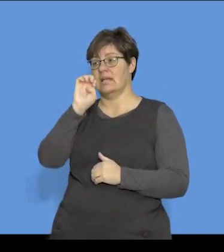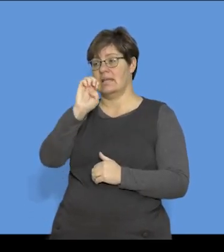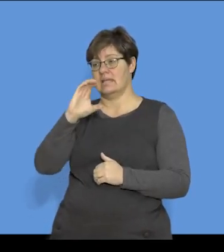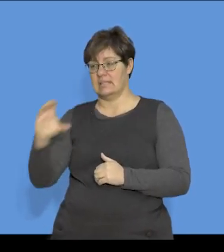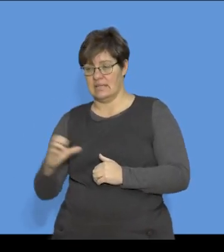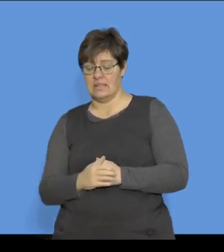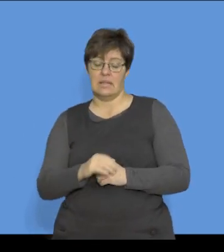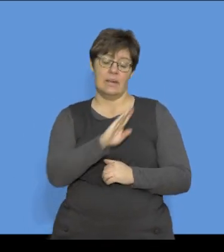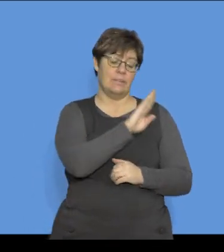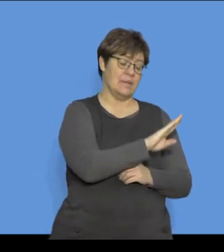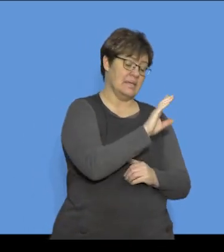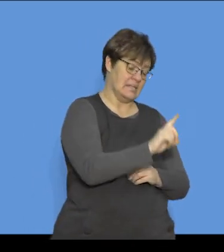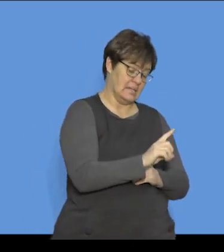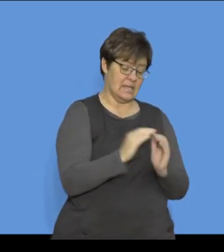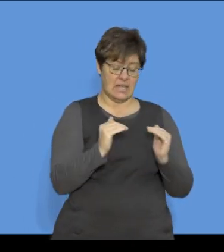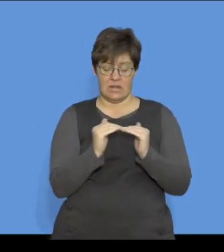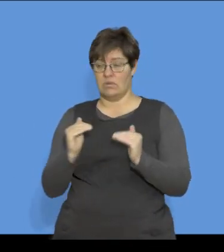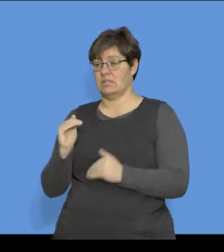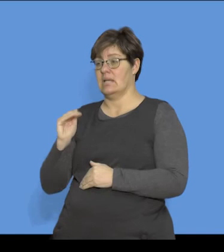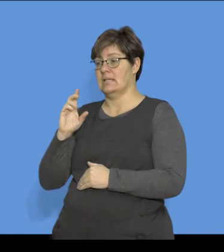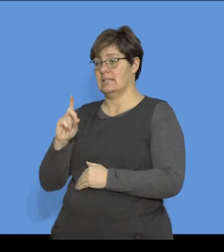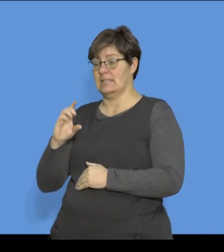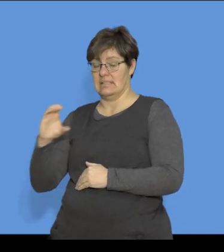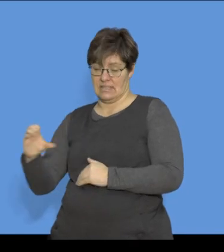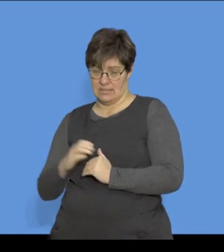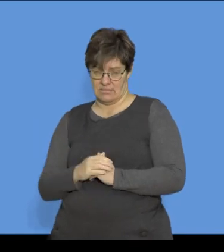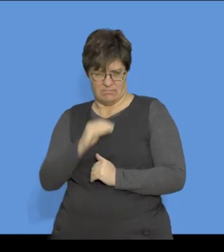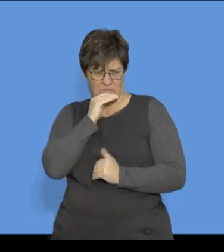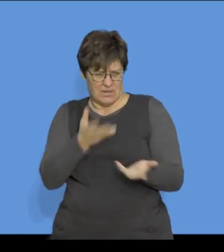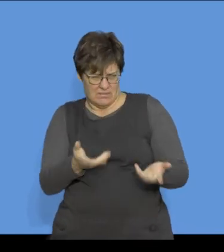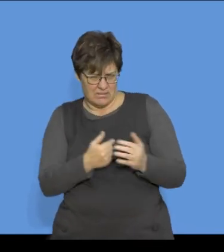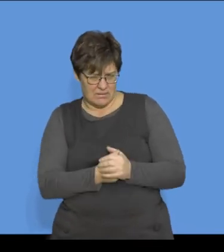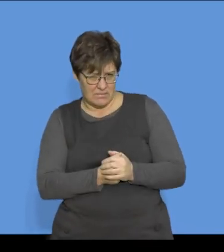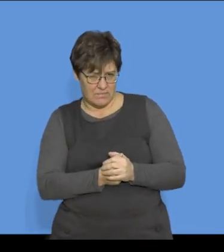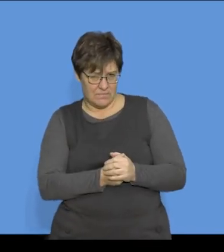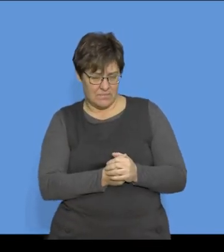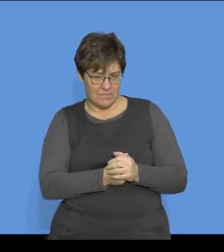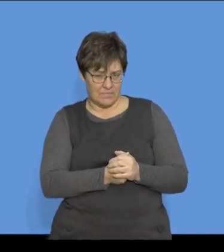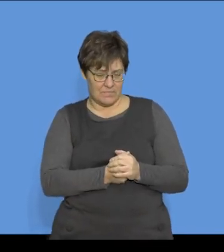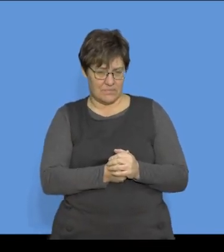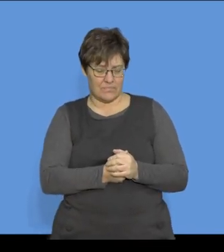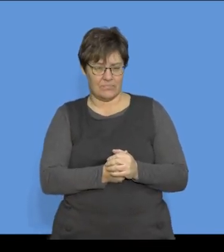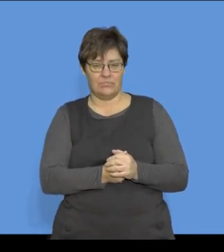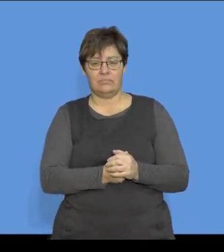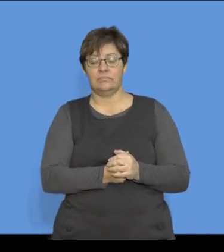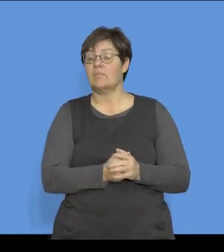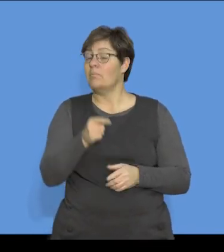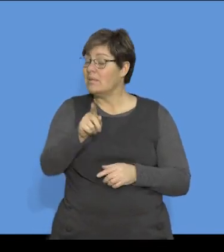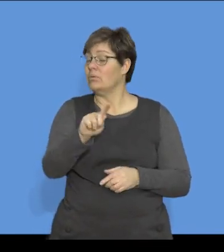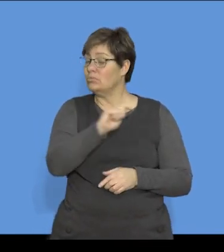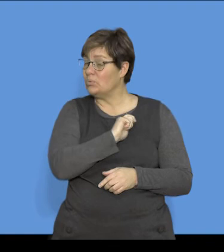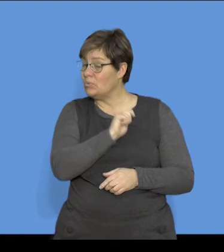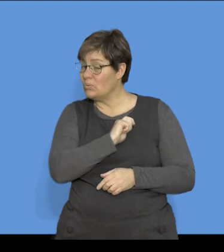BD will be equals to DC. That's what it simply means, right? That's what this conjuncture is saying. But is this true